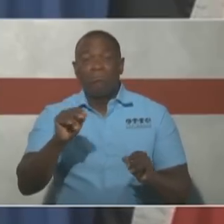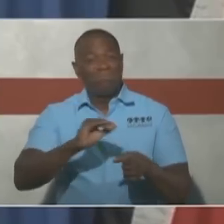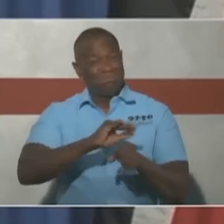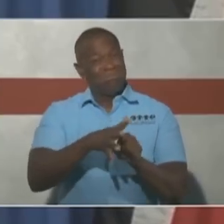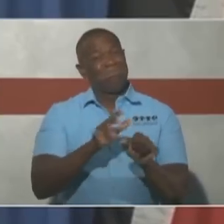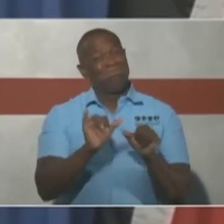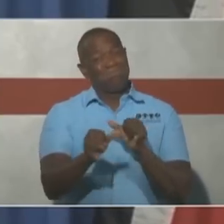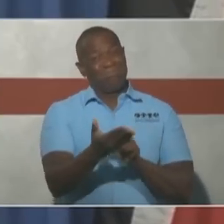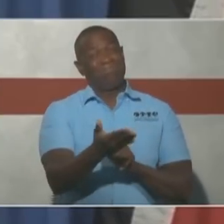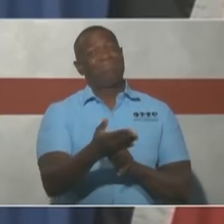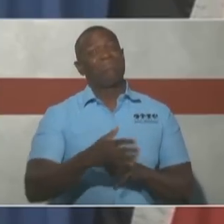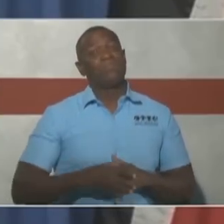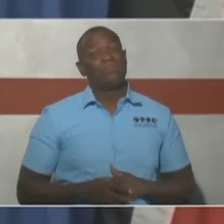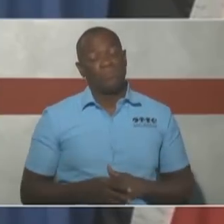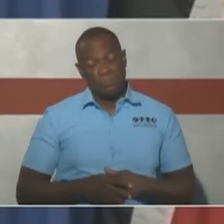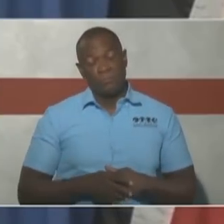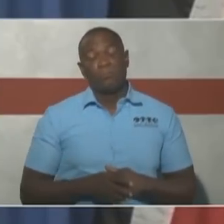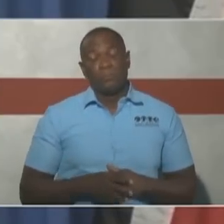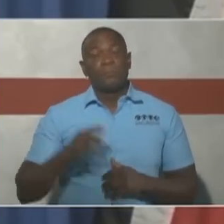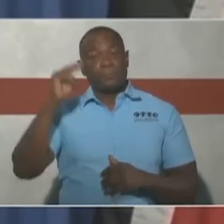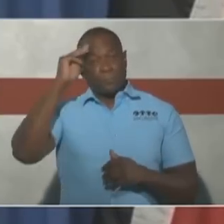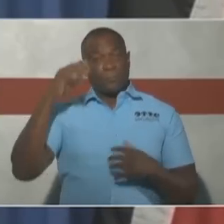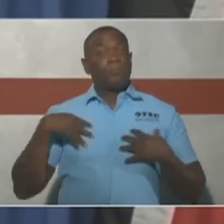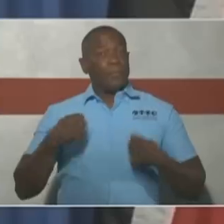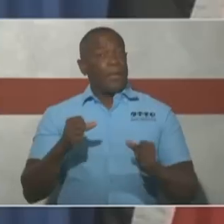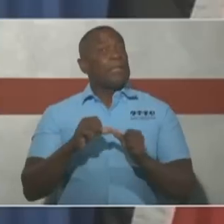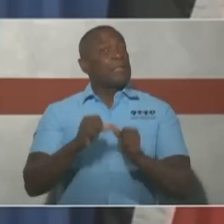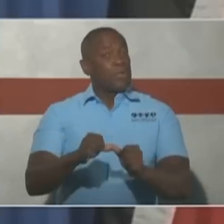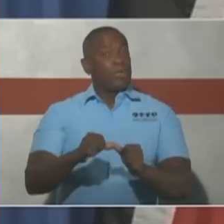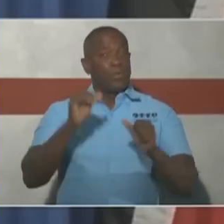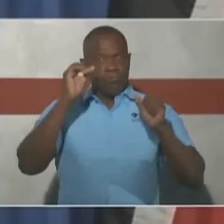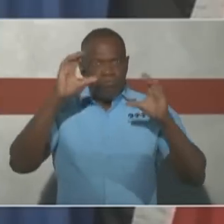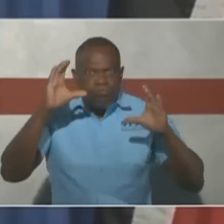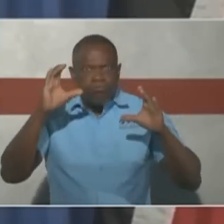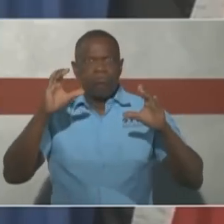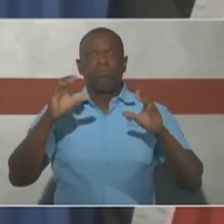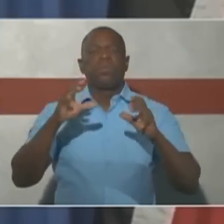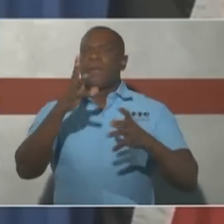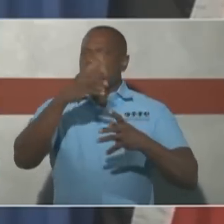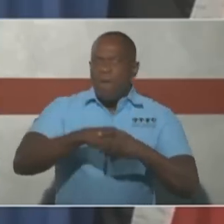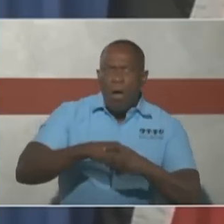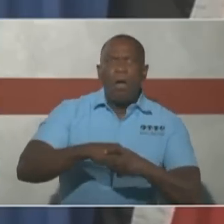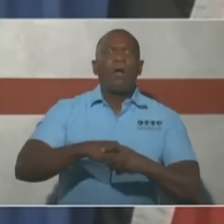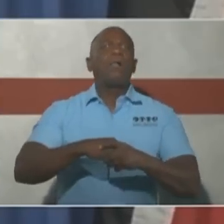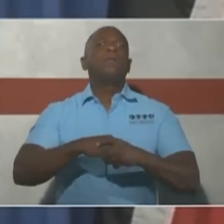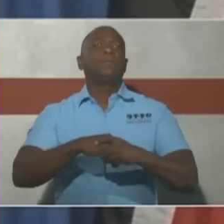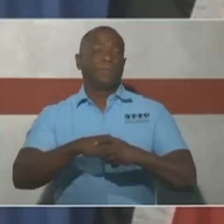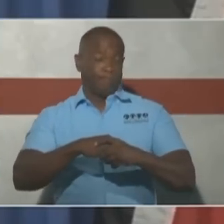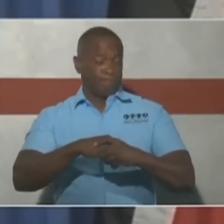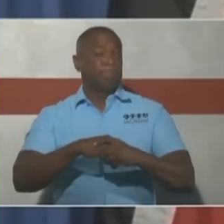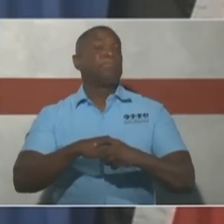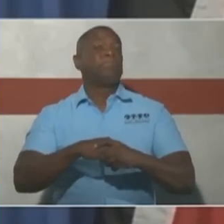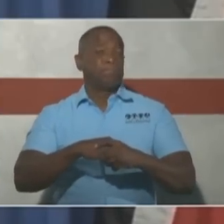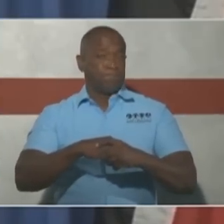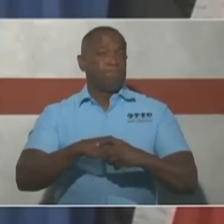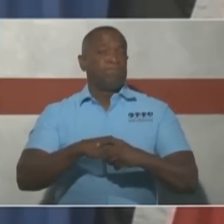history books. The Ministry of Health had remained completely engaged, and we had been completely